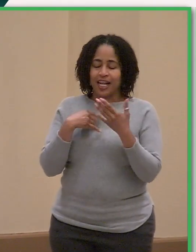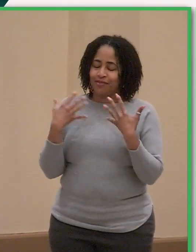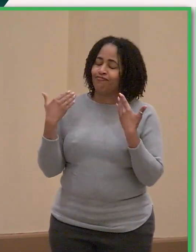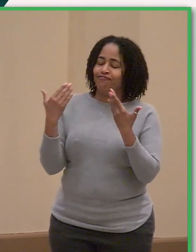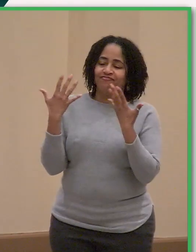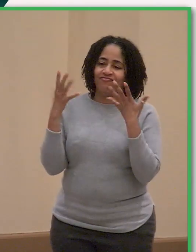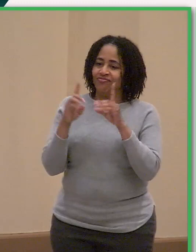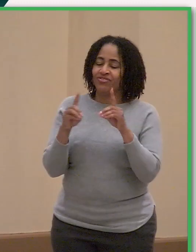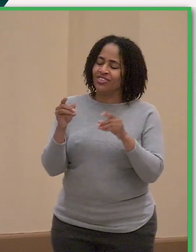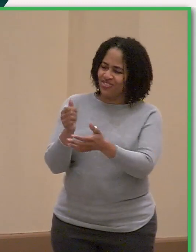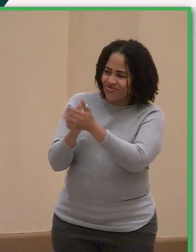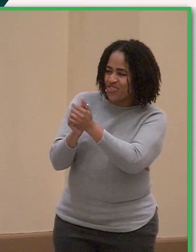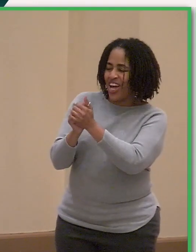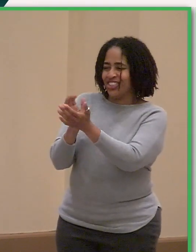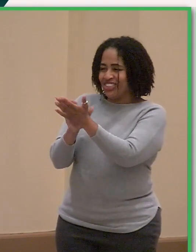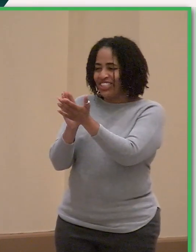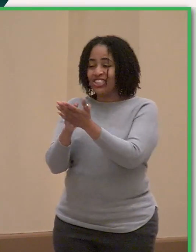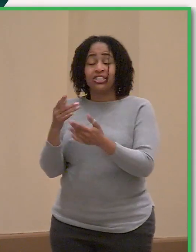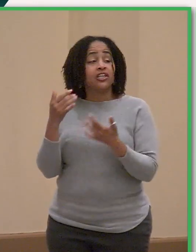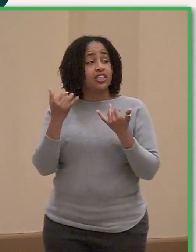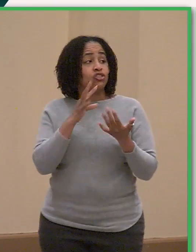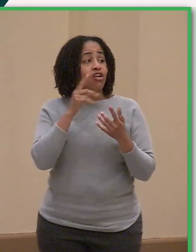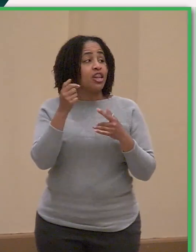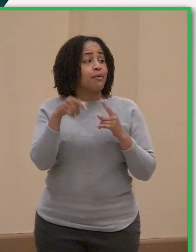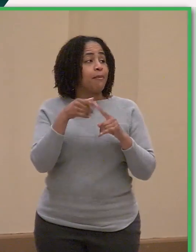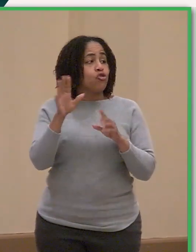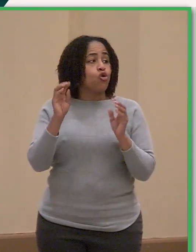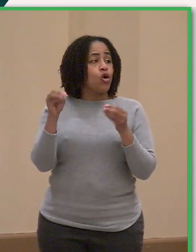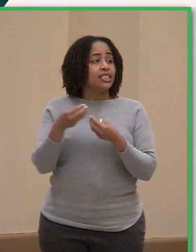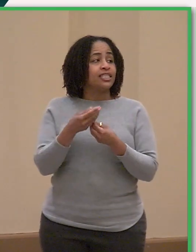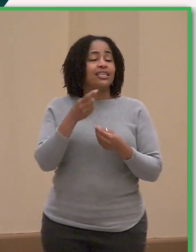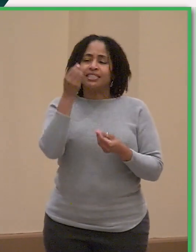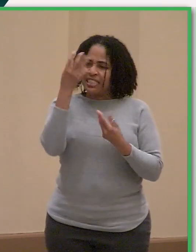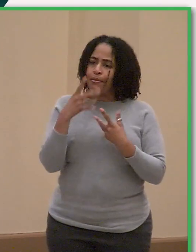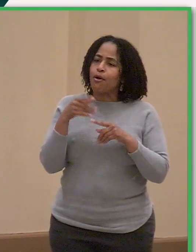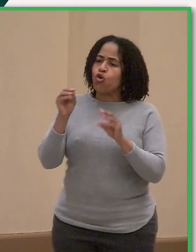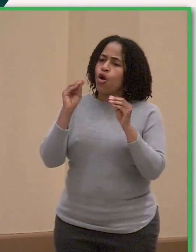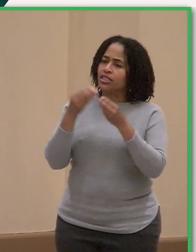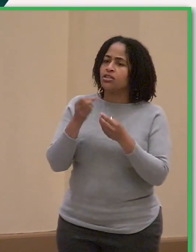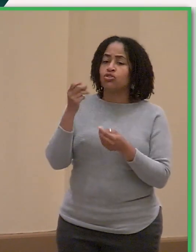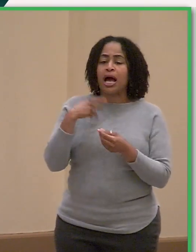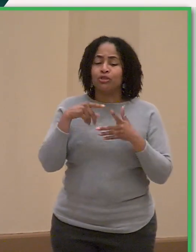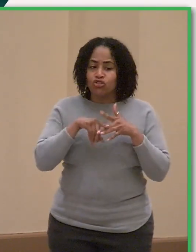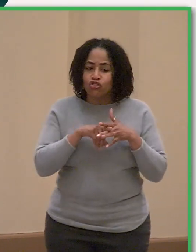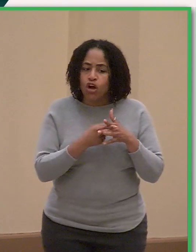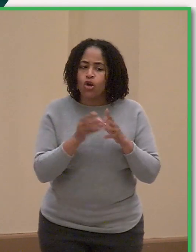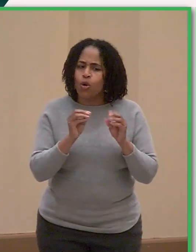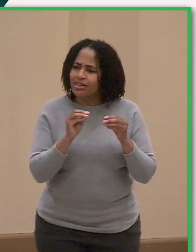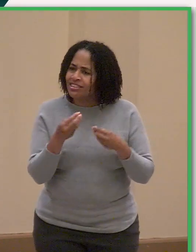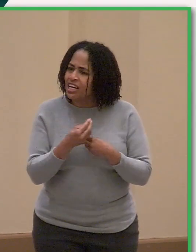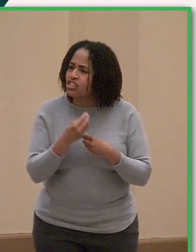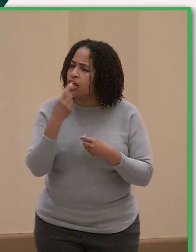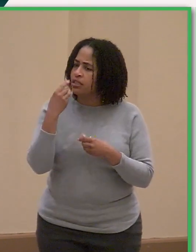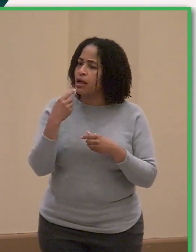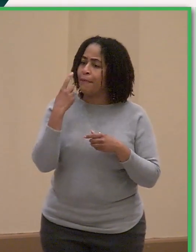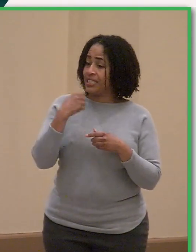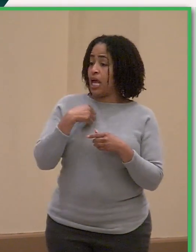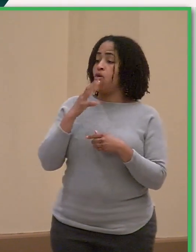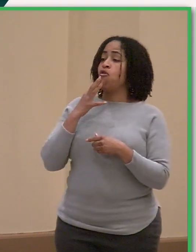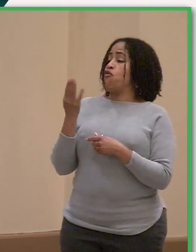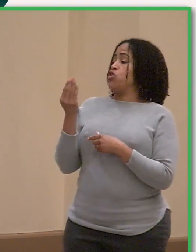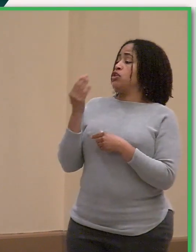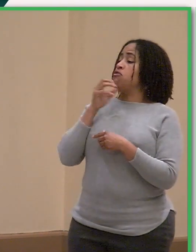Yes, Congratulations. thank you. All right, let's talk a little bit about your organization. Tell us about it. Okay, so I started the organization because I was a 14-year-old